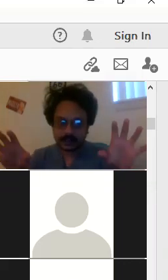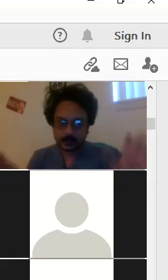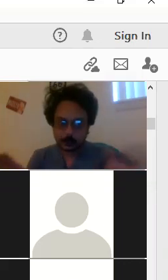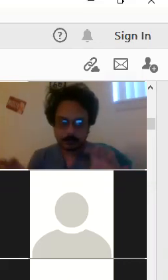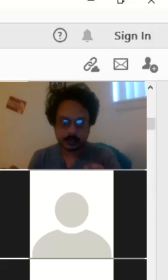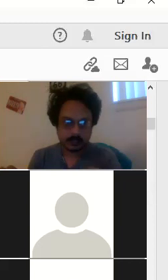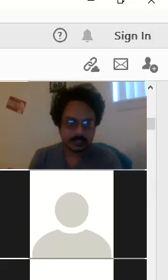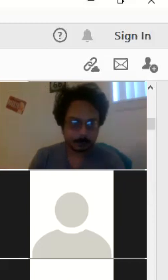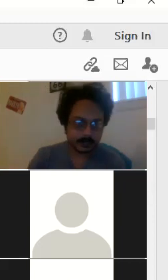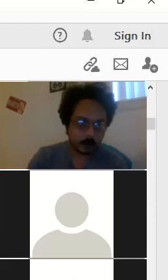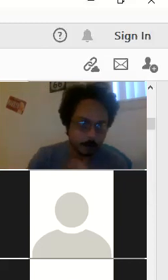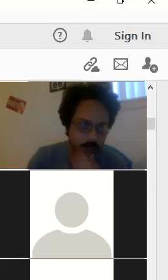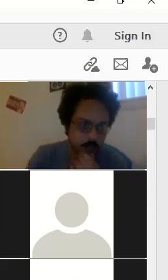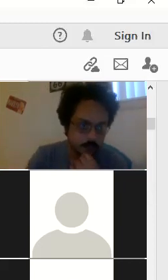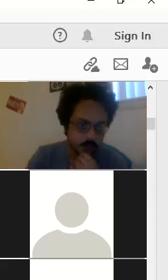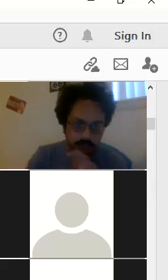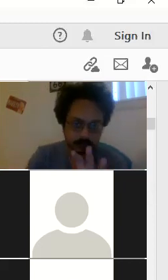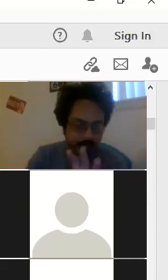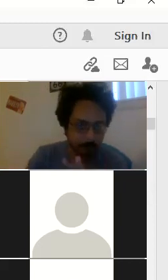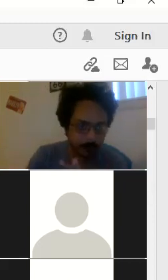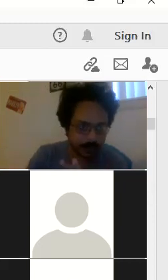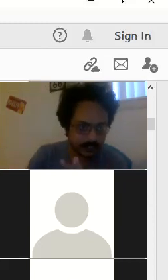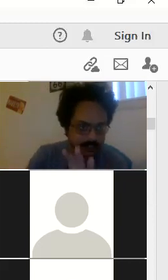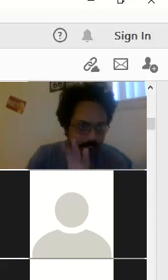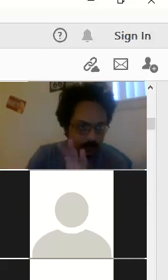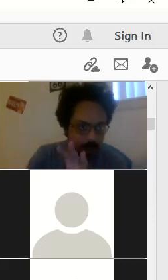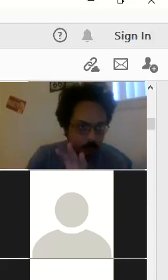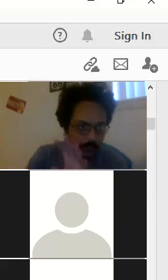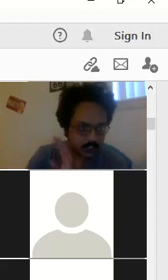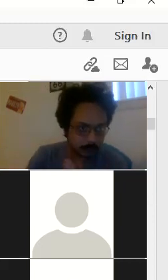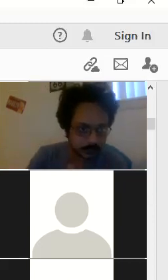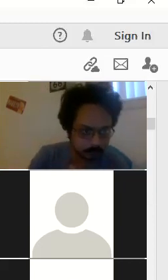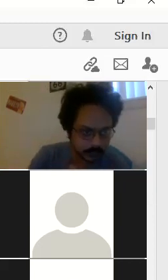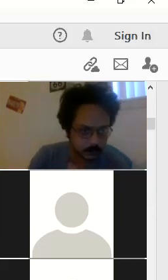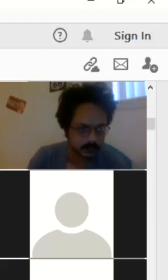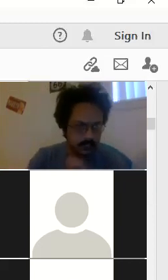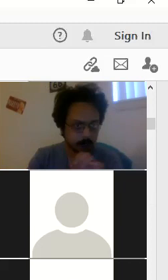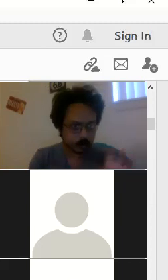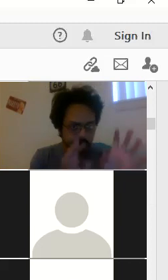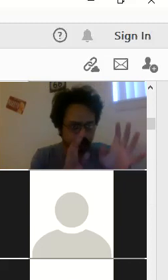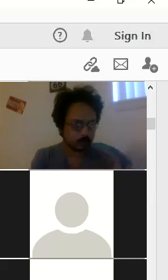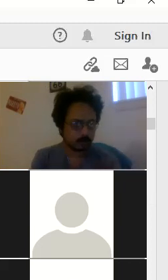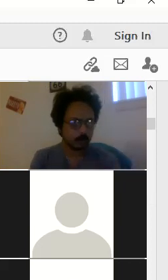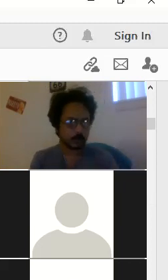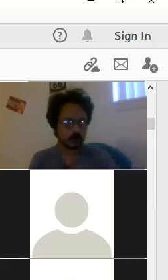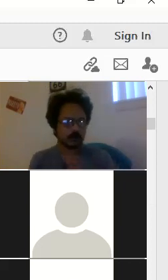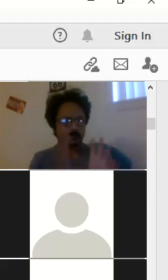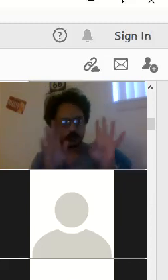that array into separate components. So for the n part, yes, Lokesh, Aman, Yaswanti, and I'm not going to